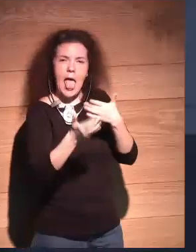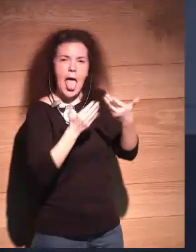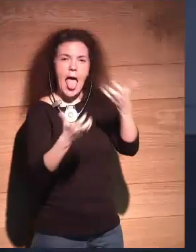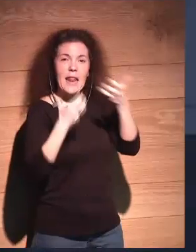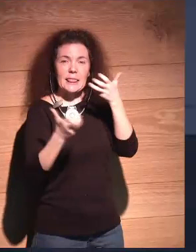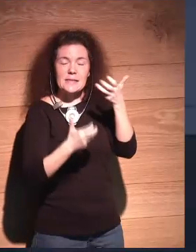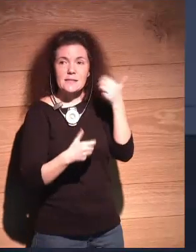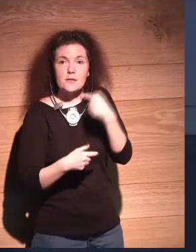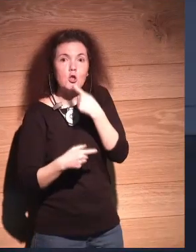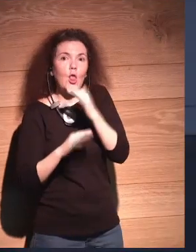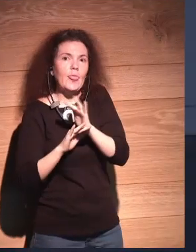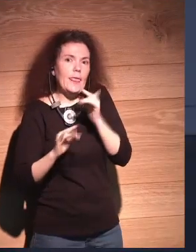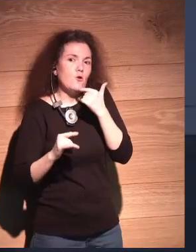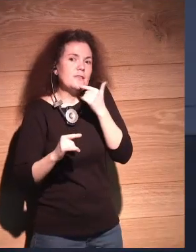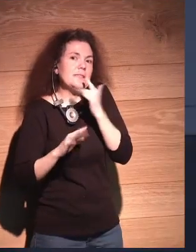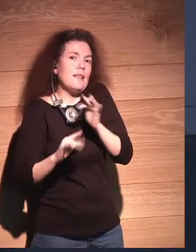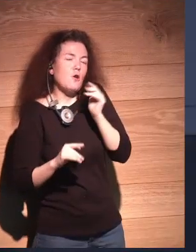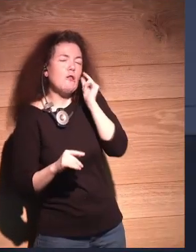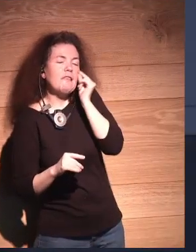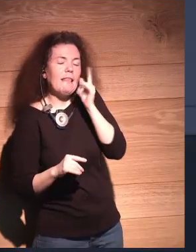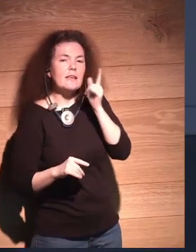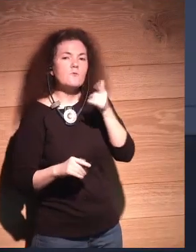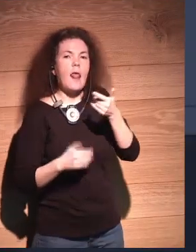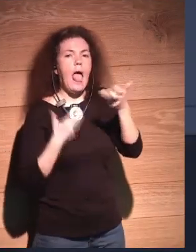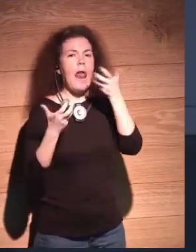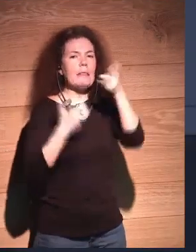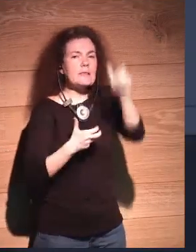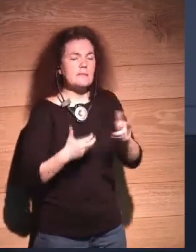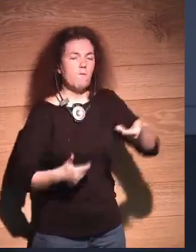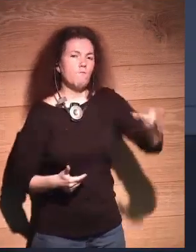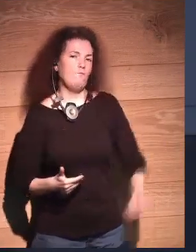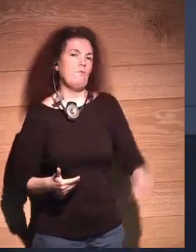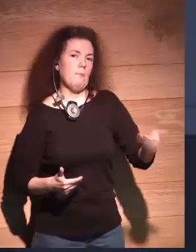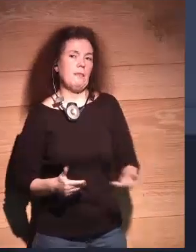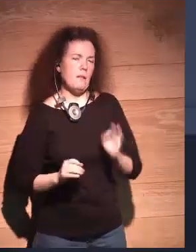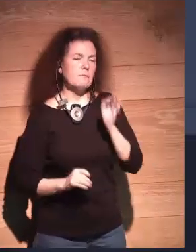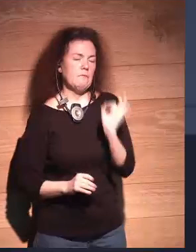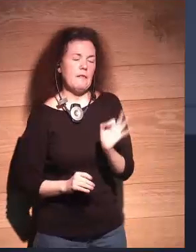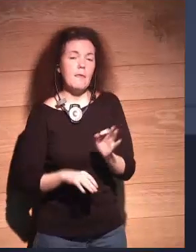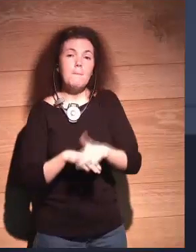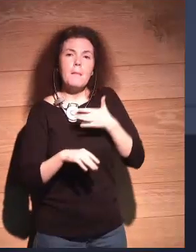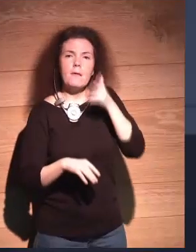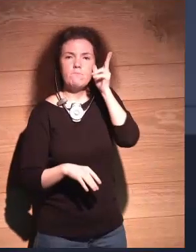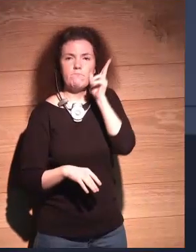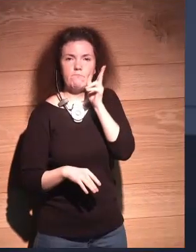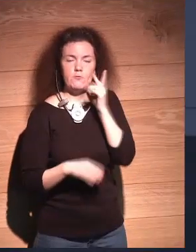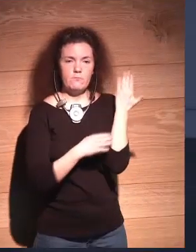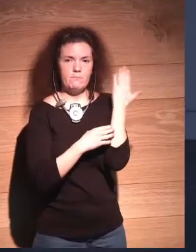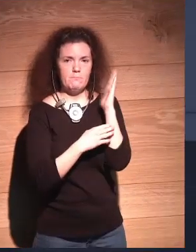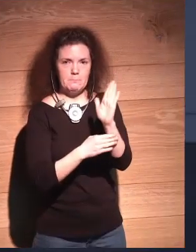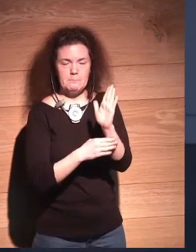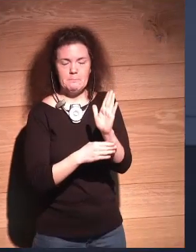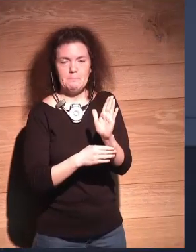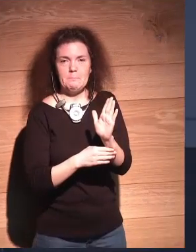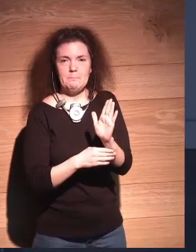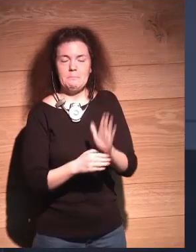further in the future. And I think this is a fundamental artist. Now that she's not listening to me, I think she's a key